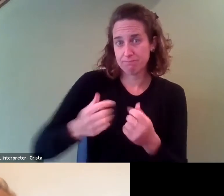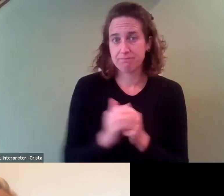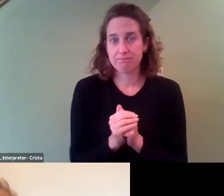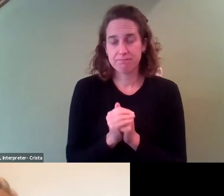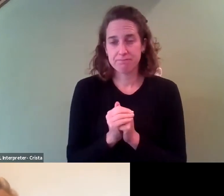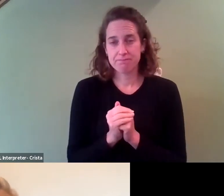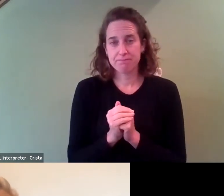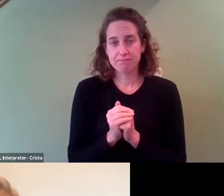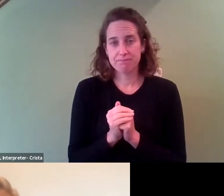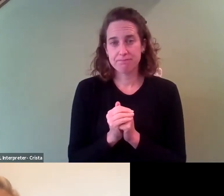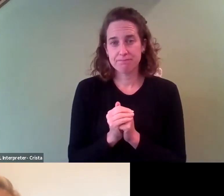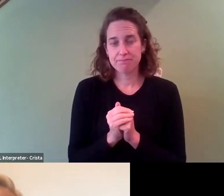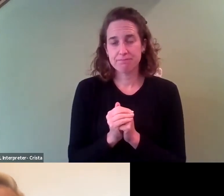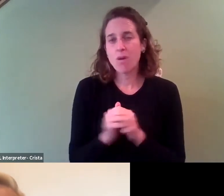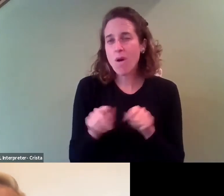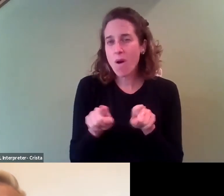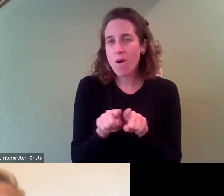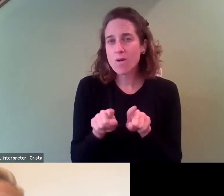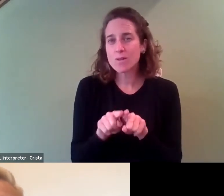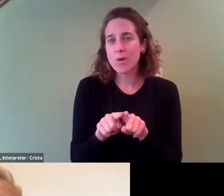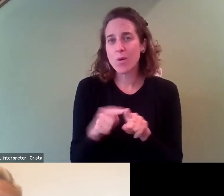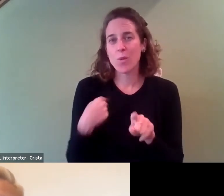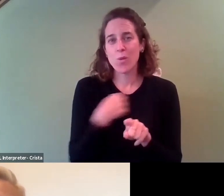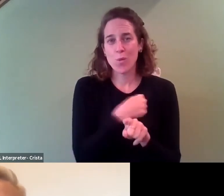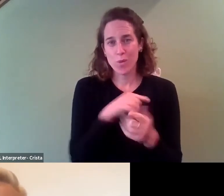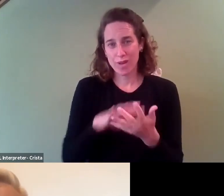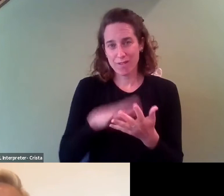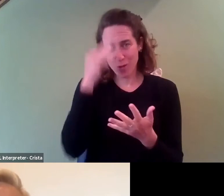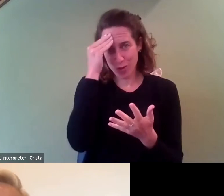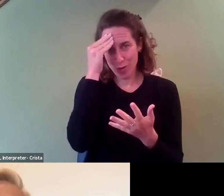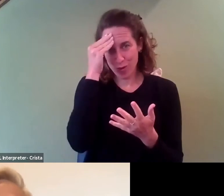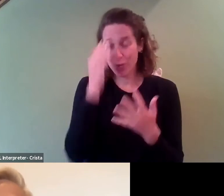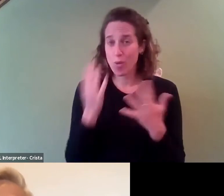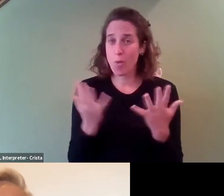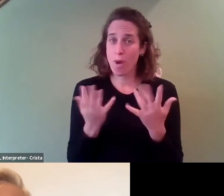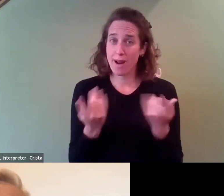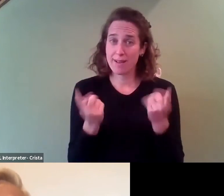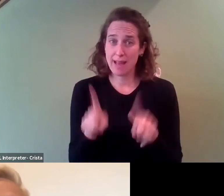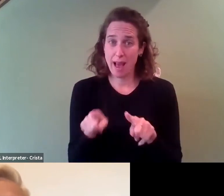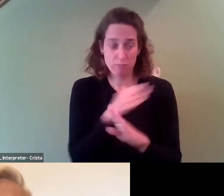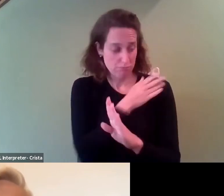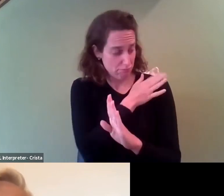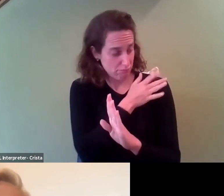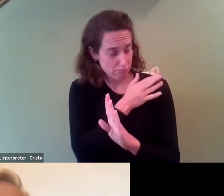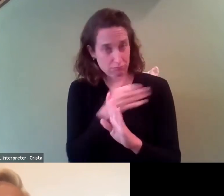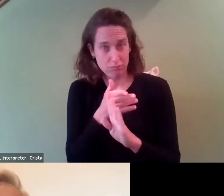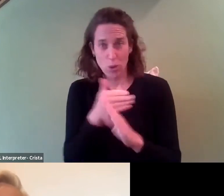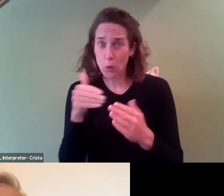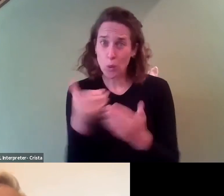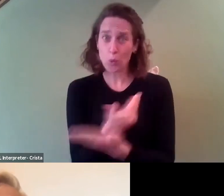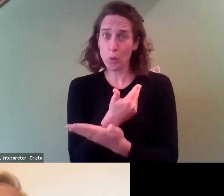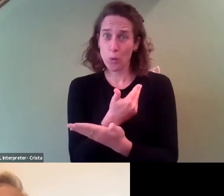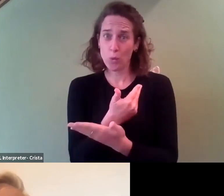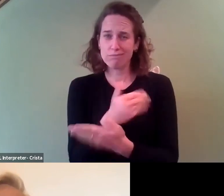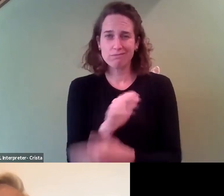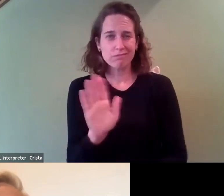that we also learned that what has happened is not brand new, but is actually